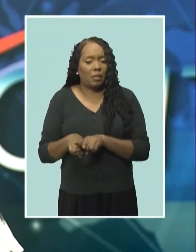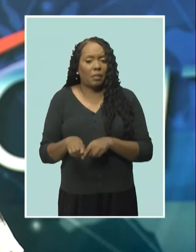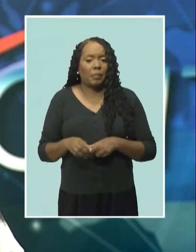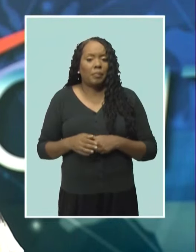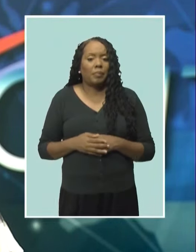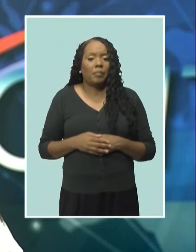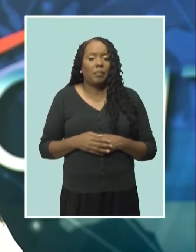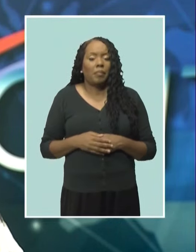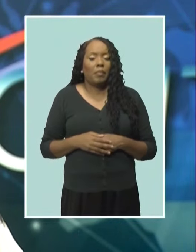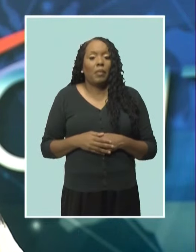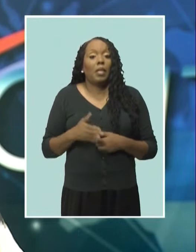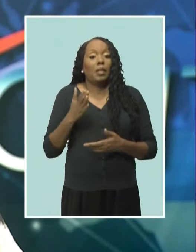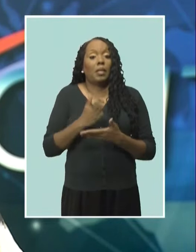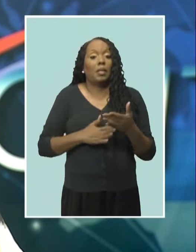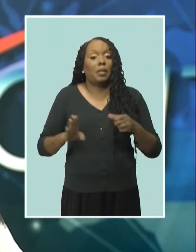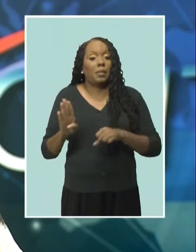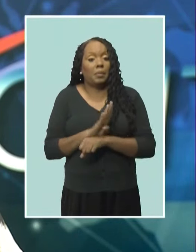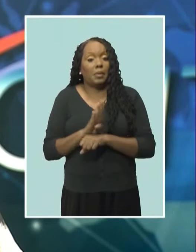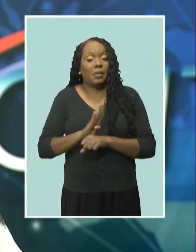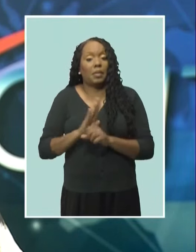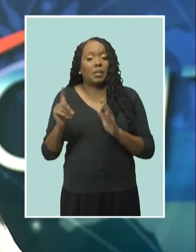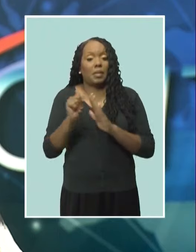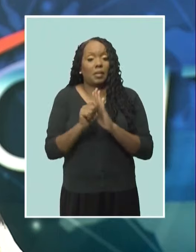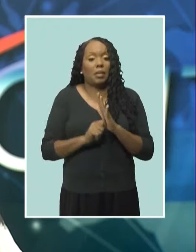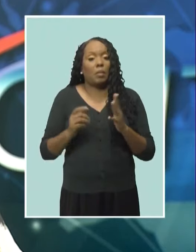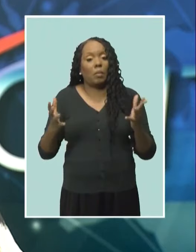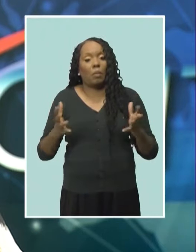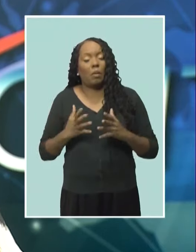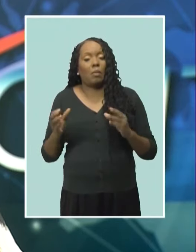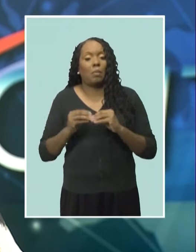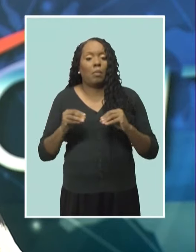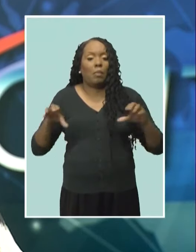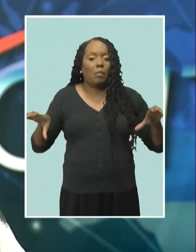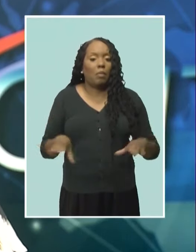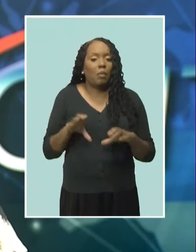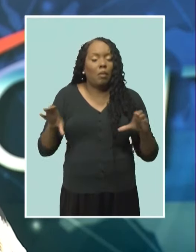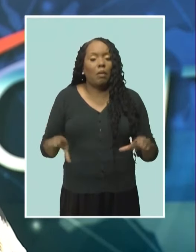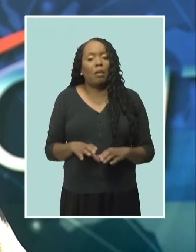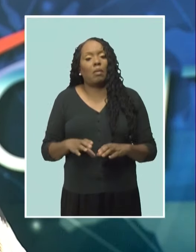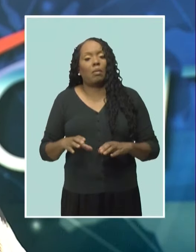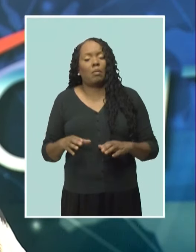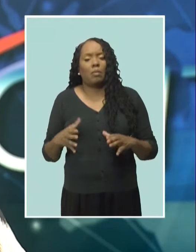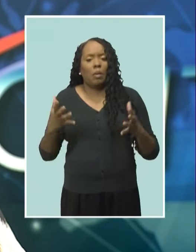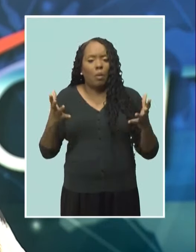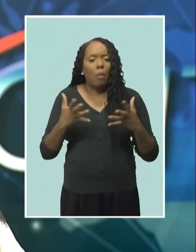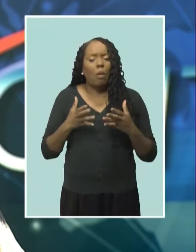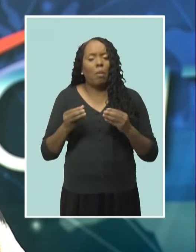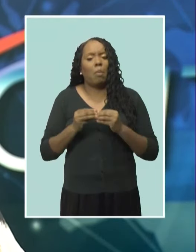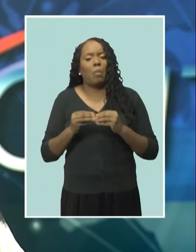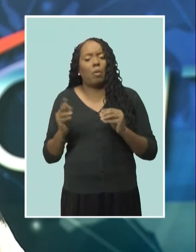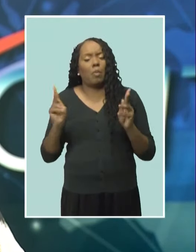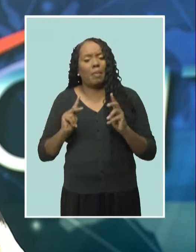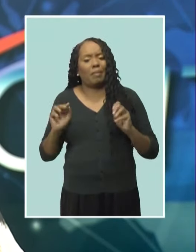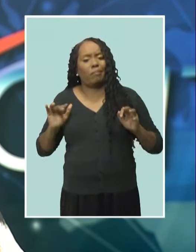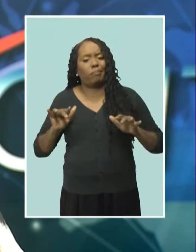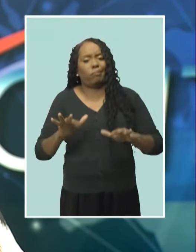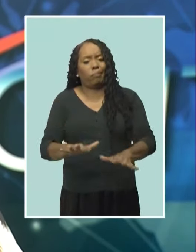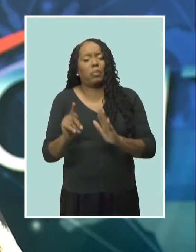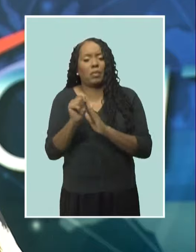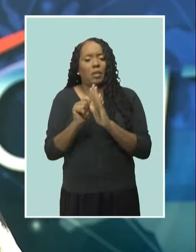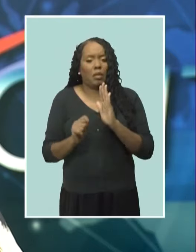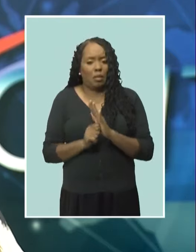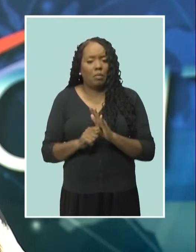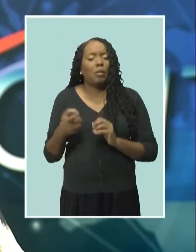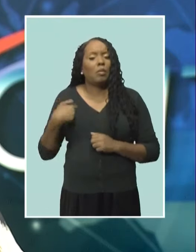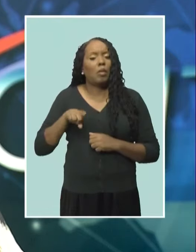Some business operators in Bridgetown want more done to make it a hive of activity. A CBC team took to the city today to hear directly